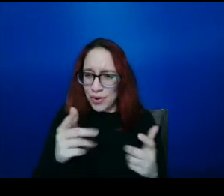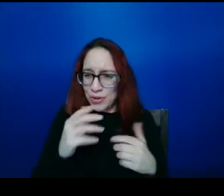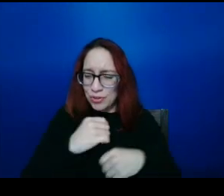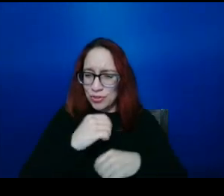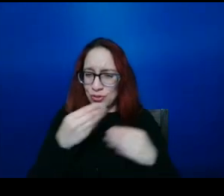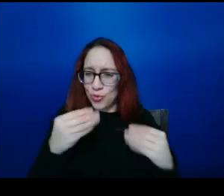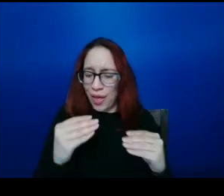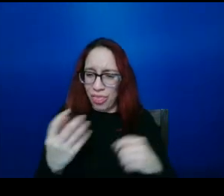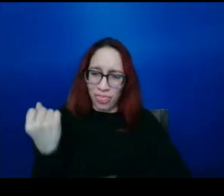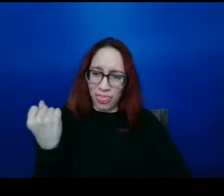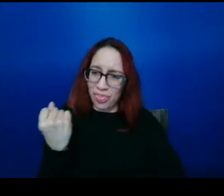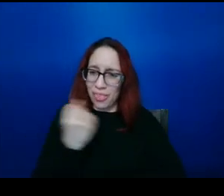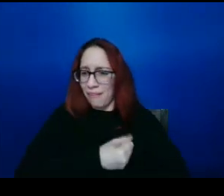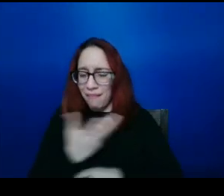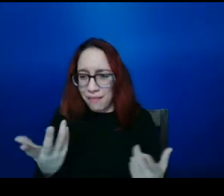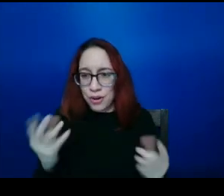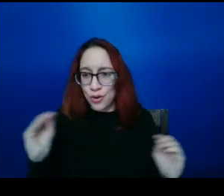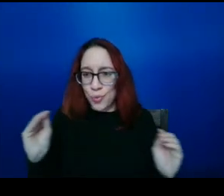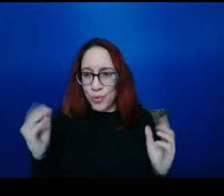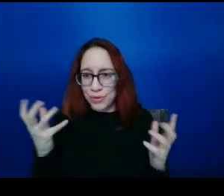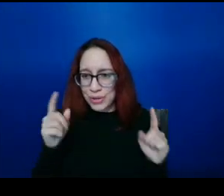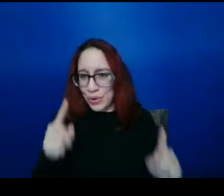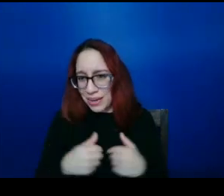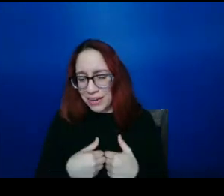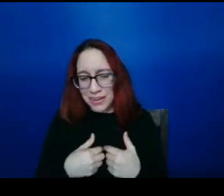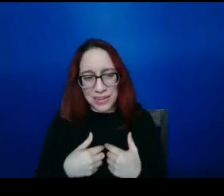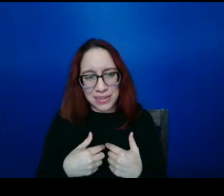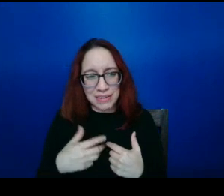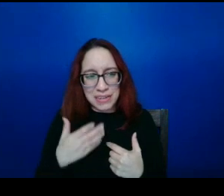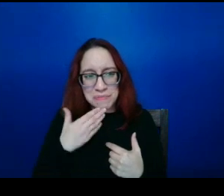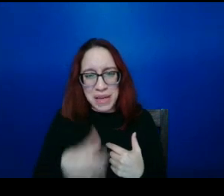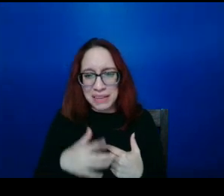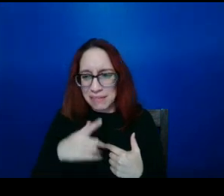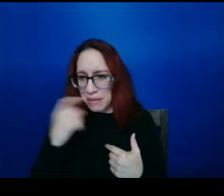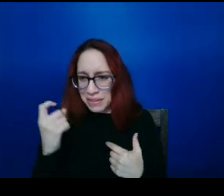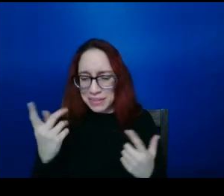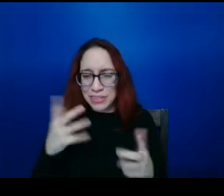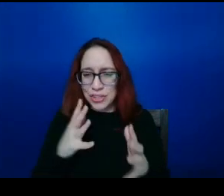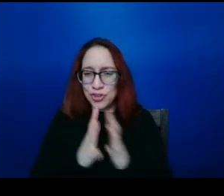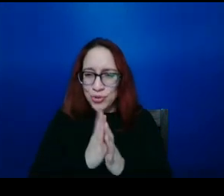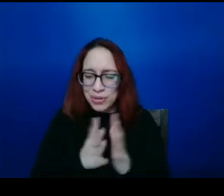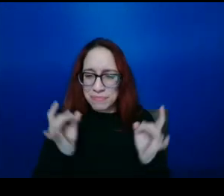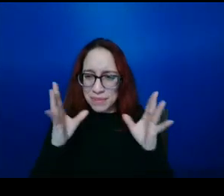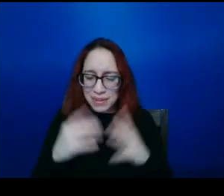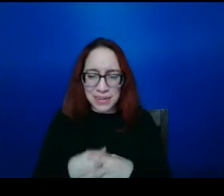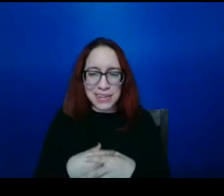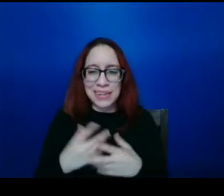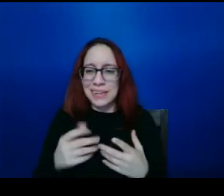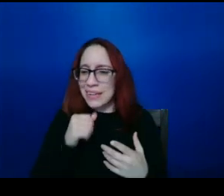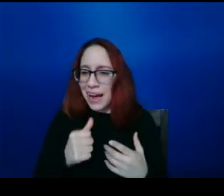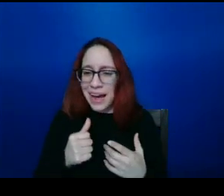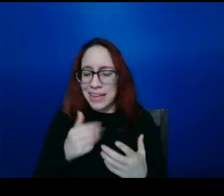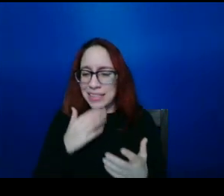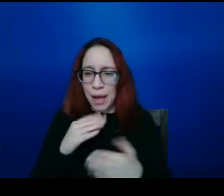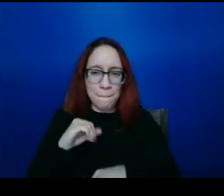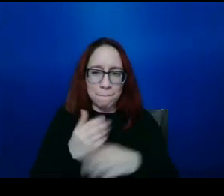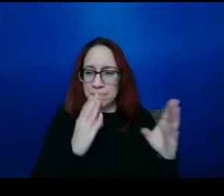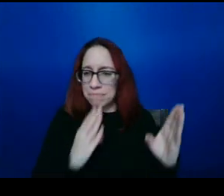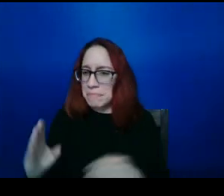a hit, because no one wants to go there because it's so bad and so ugly and the traffic's so horrible and it's not well planned